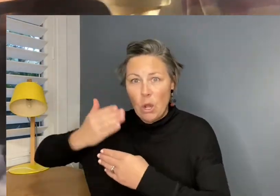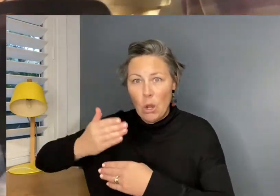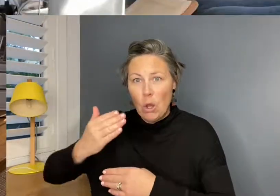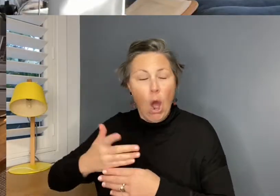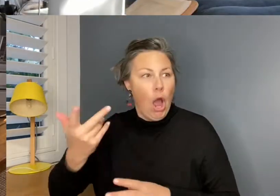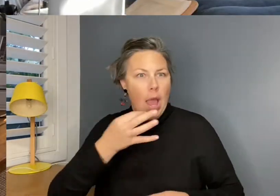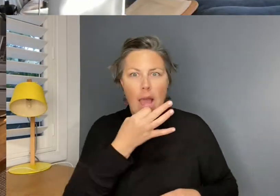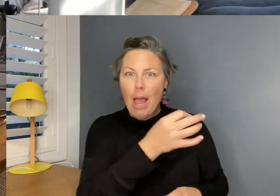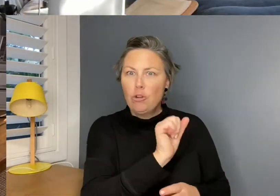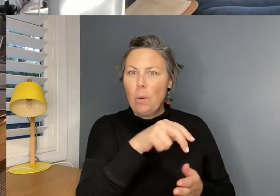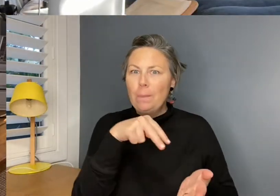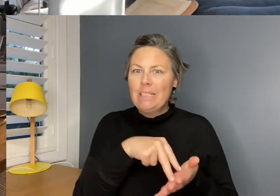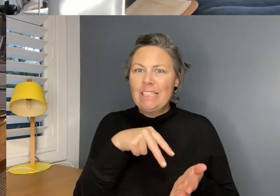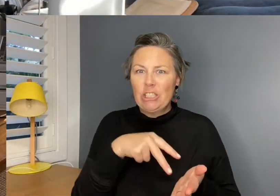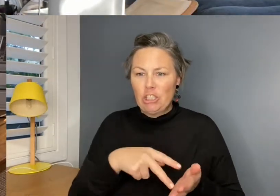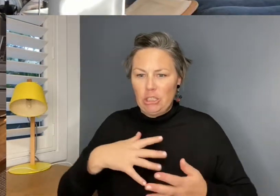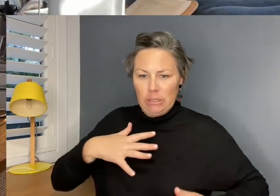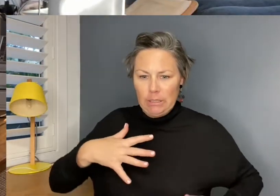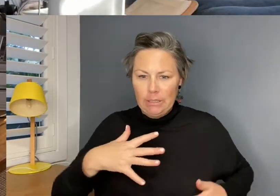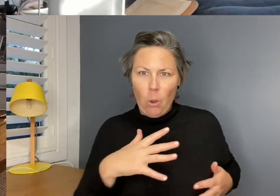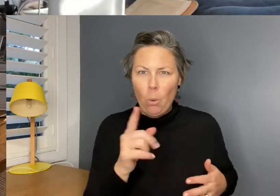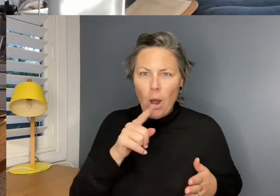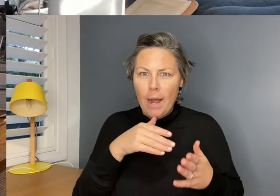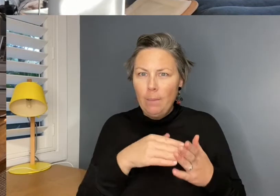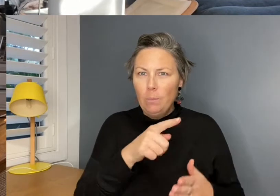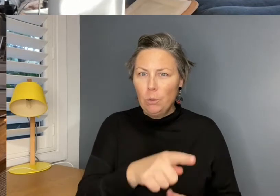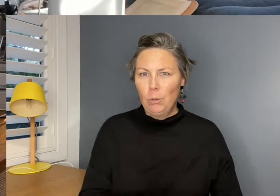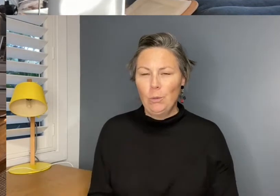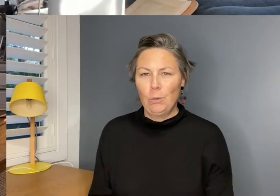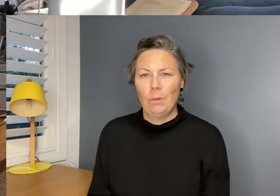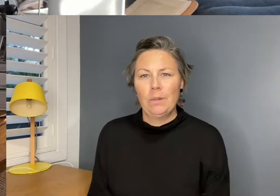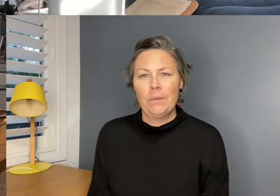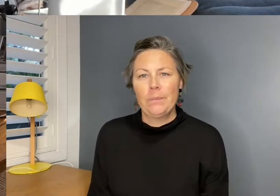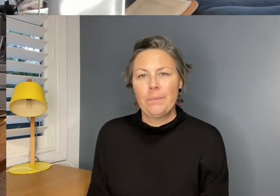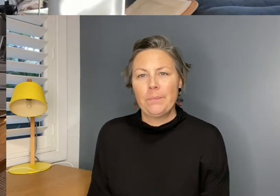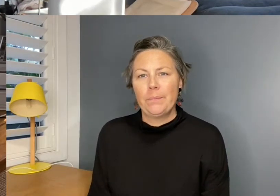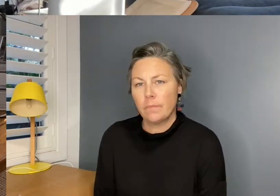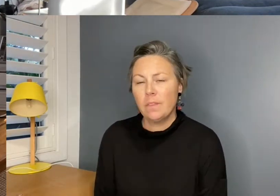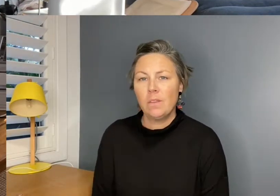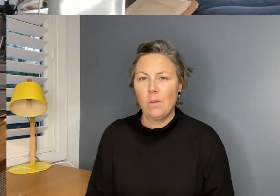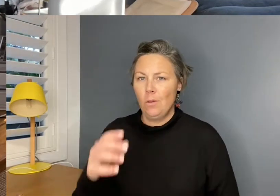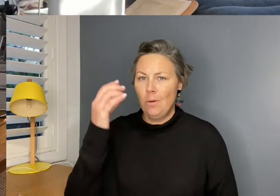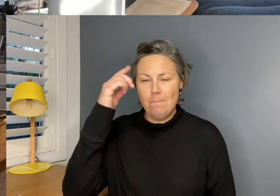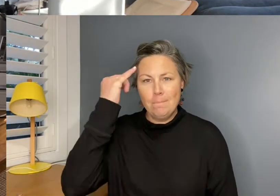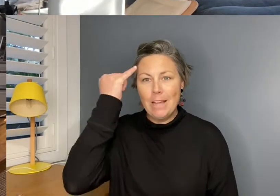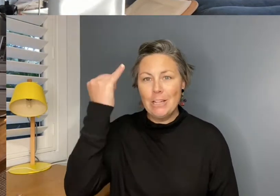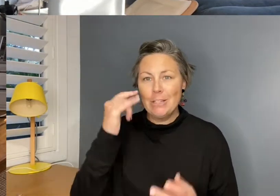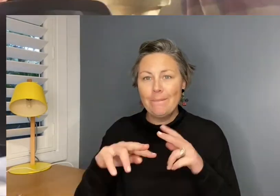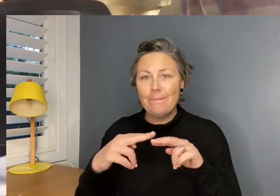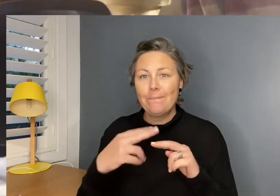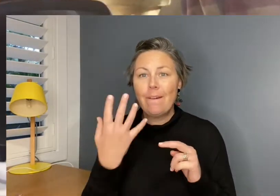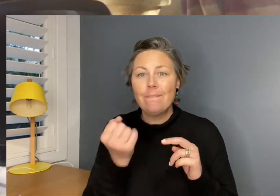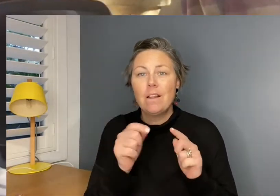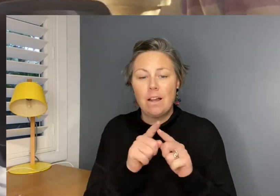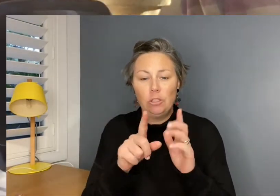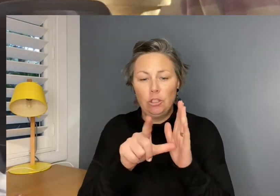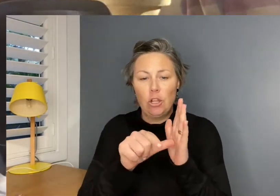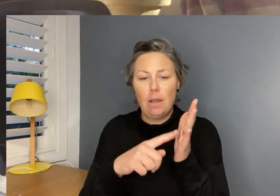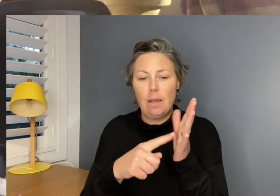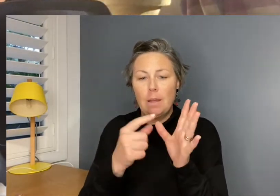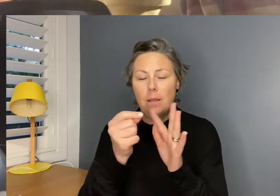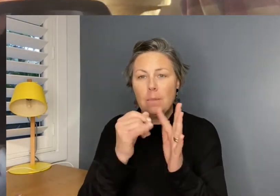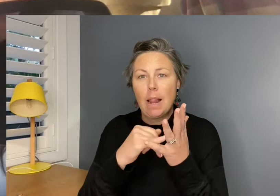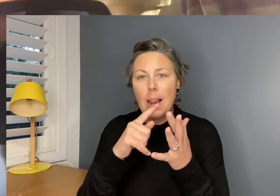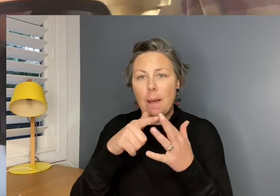then I was up leaning against the window. So positions, what did you kind of find helped you along, like during the process of I mean, those